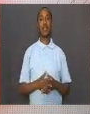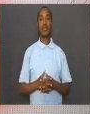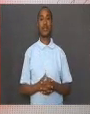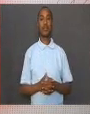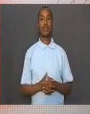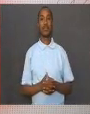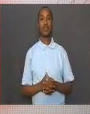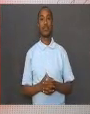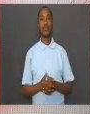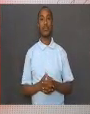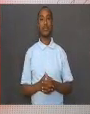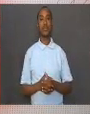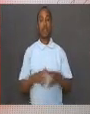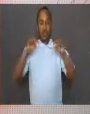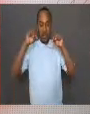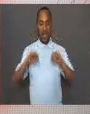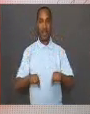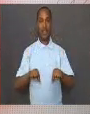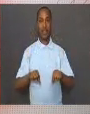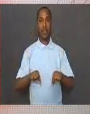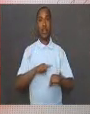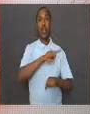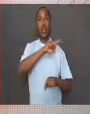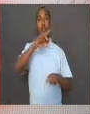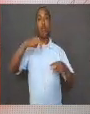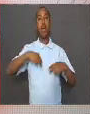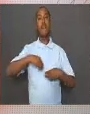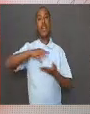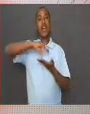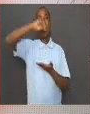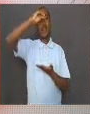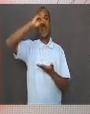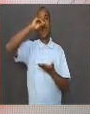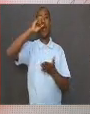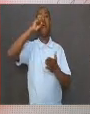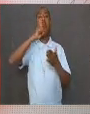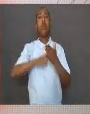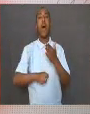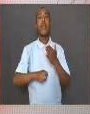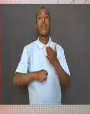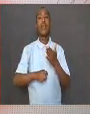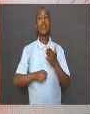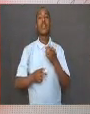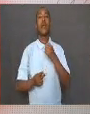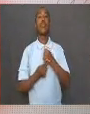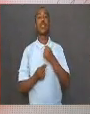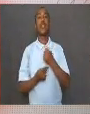feel. Today, you have learned what